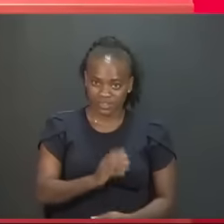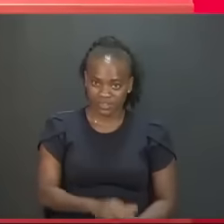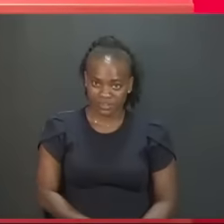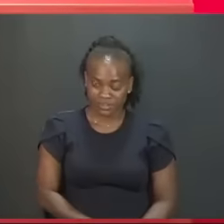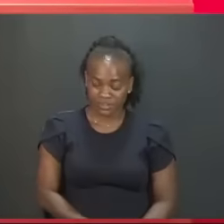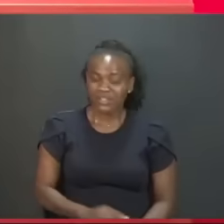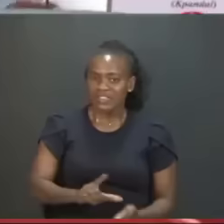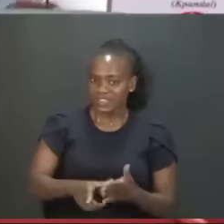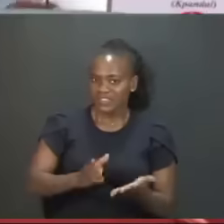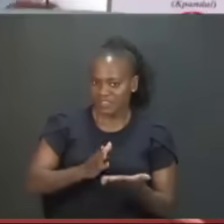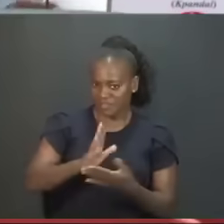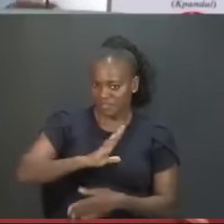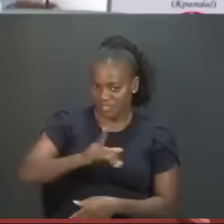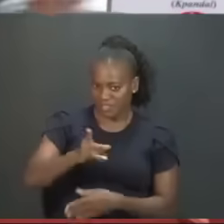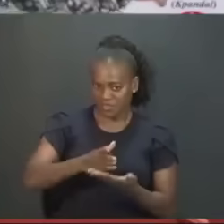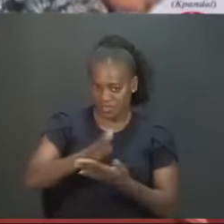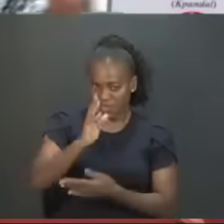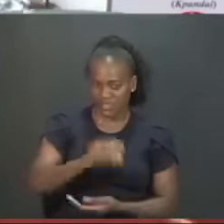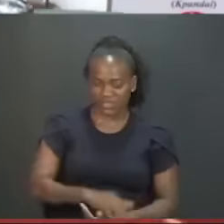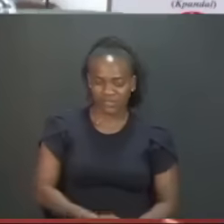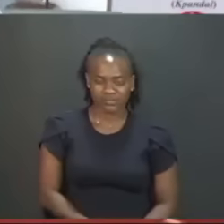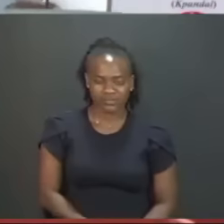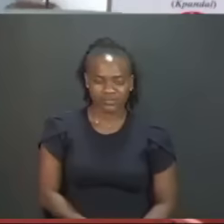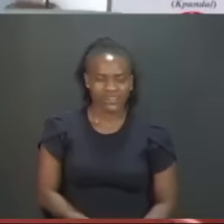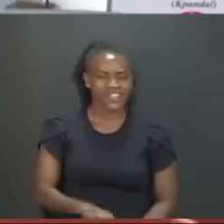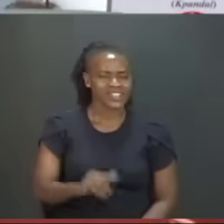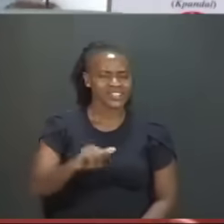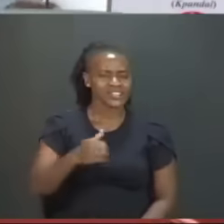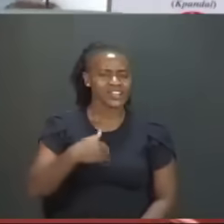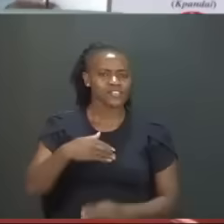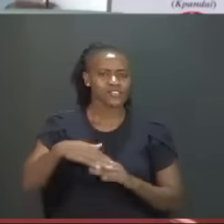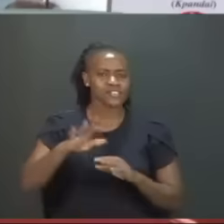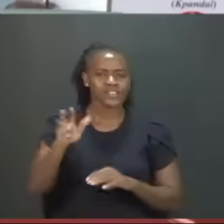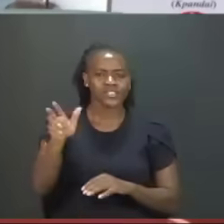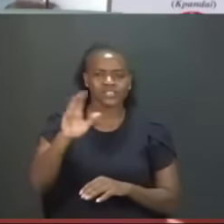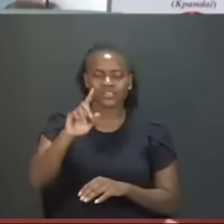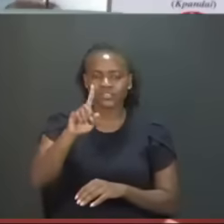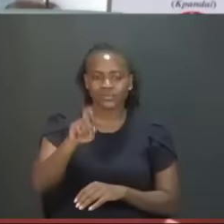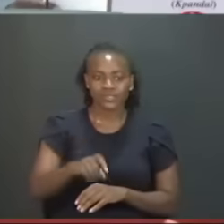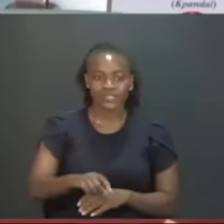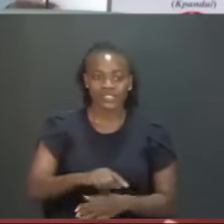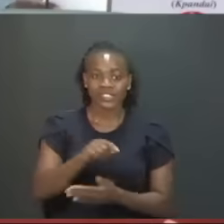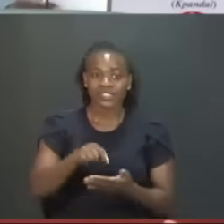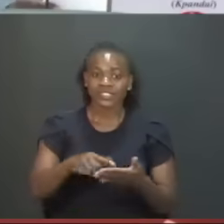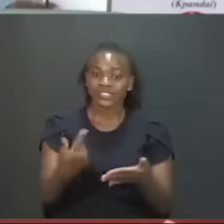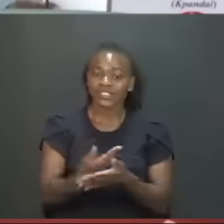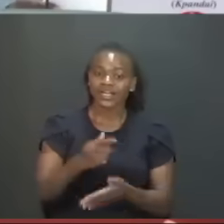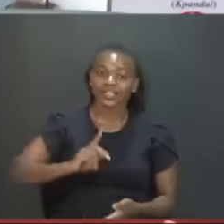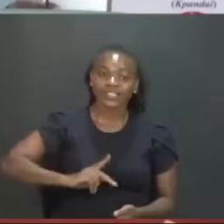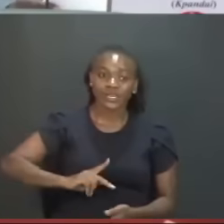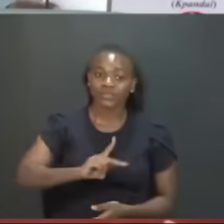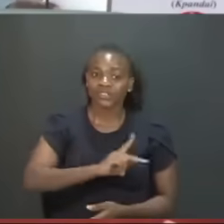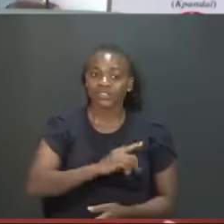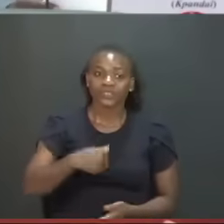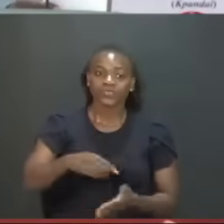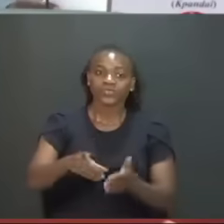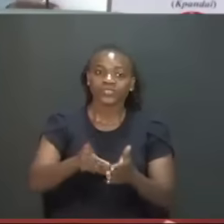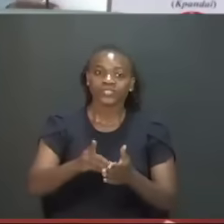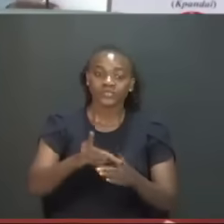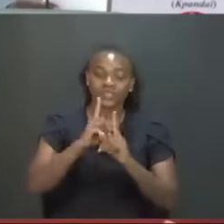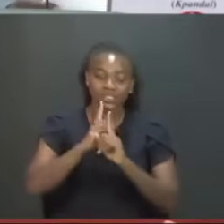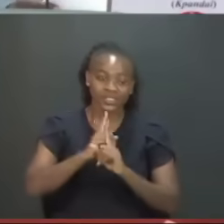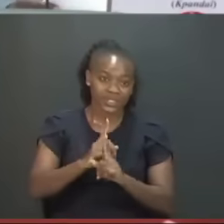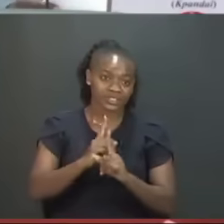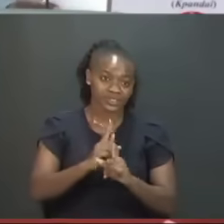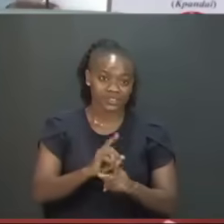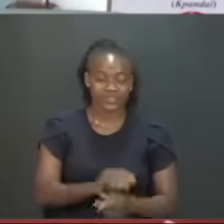the questions are hanging, over 300 questions, and they are still hanging. This is the Parliament of Ghana. We demand answers.